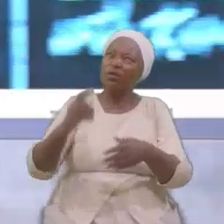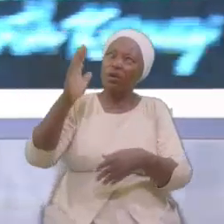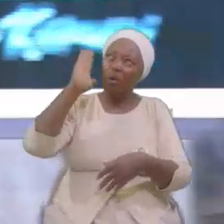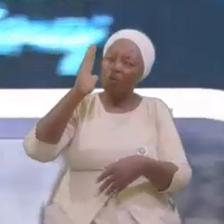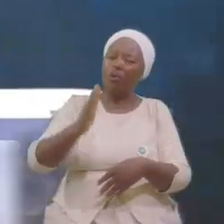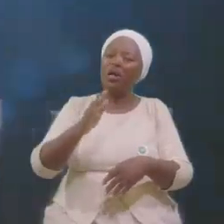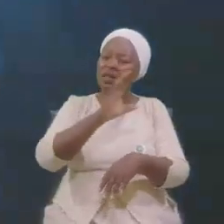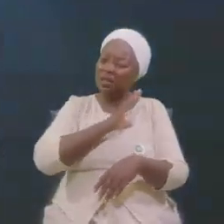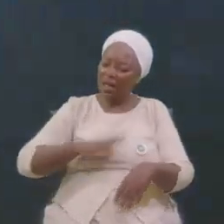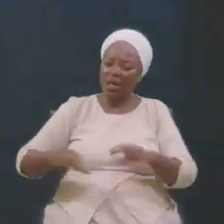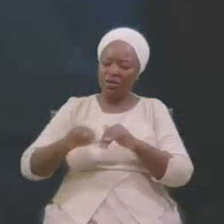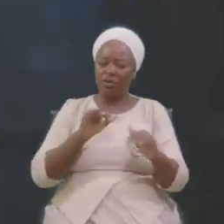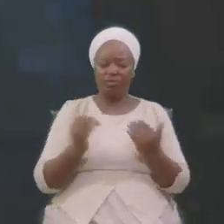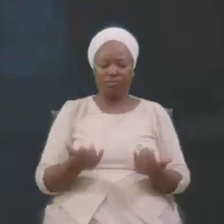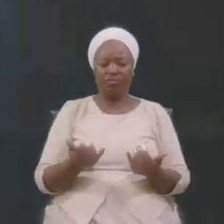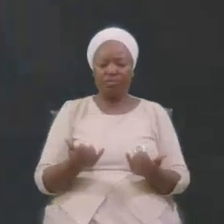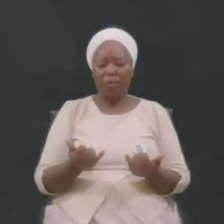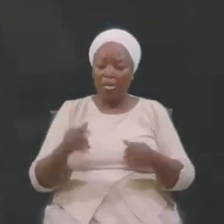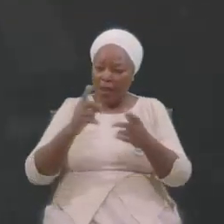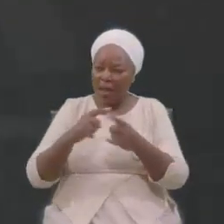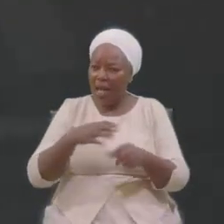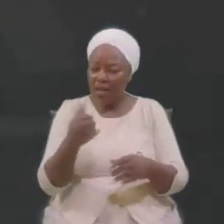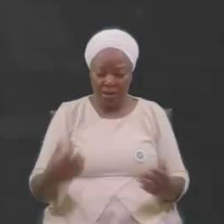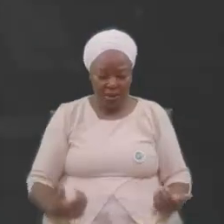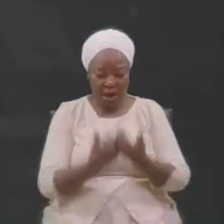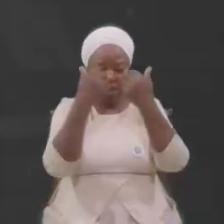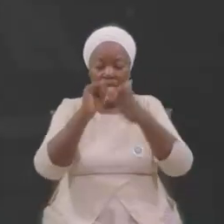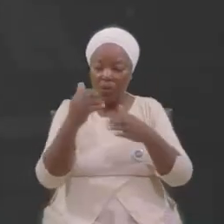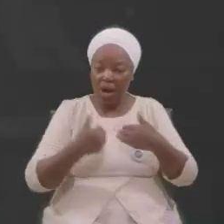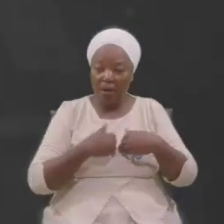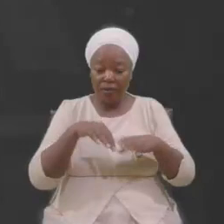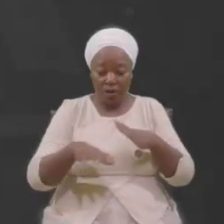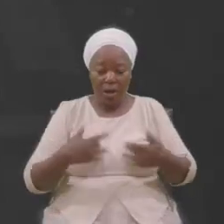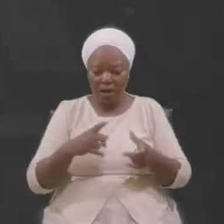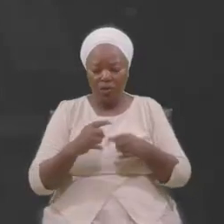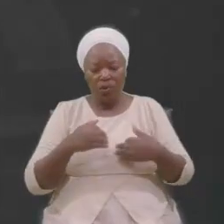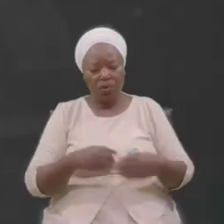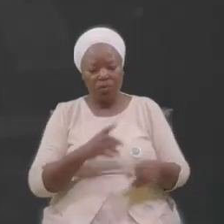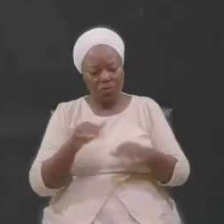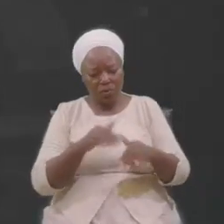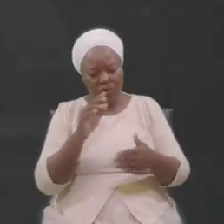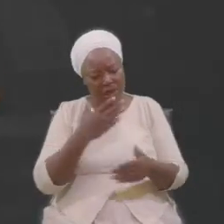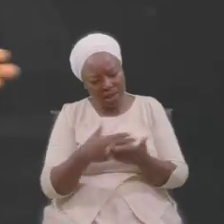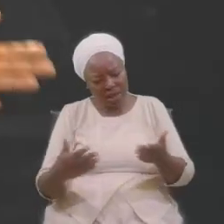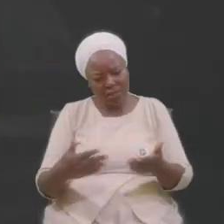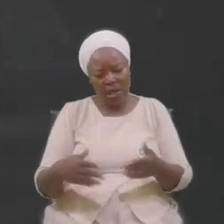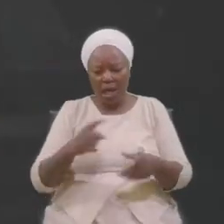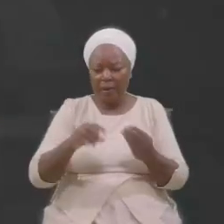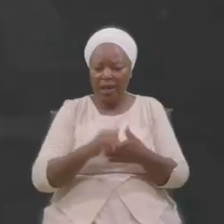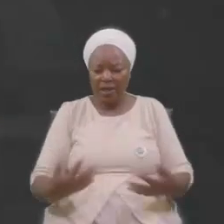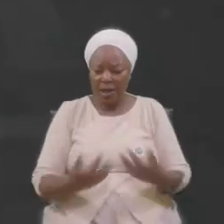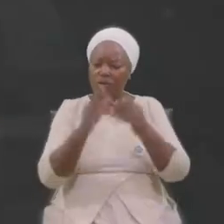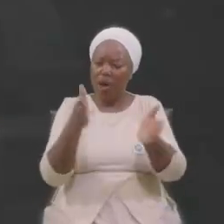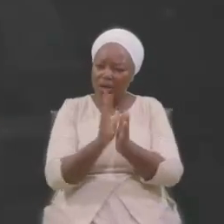in your life, you want to respond to that challenge. You're asking yourself, what will